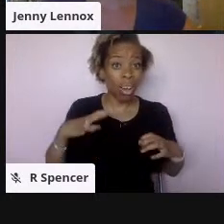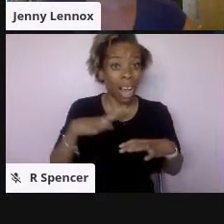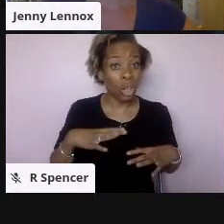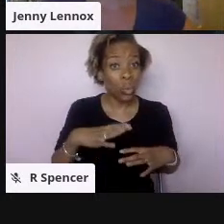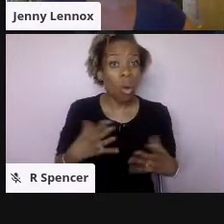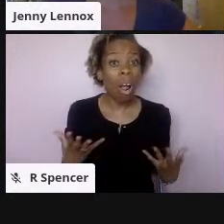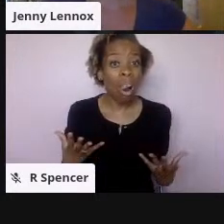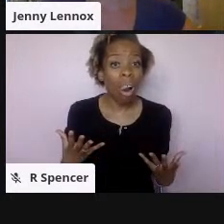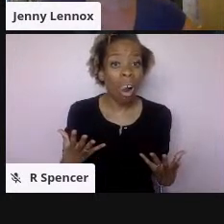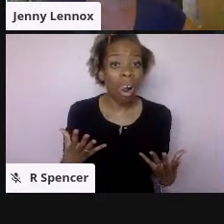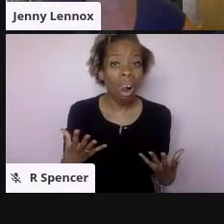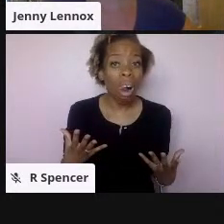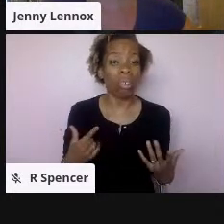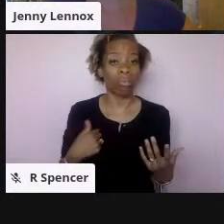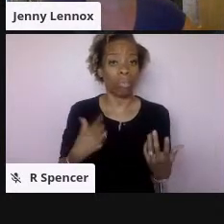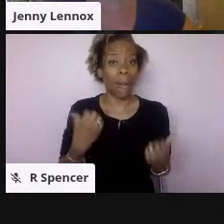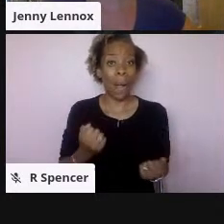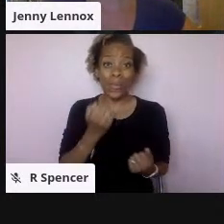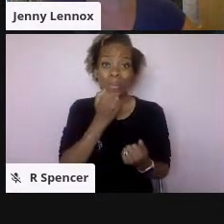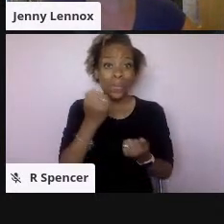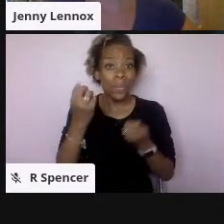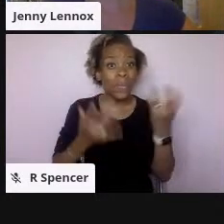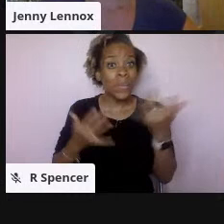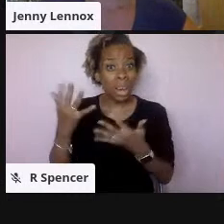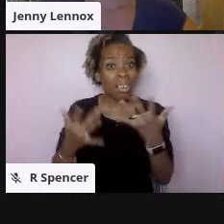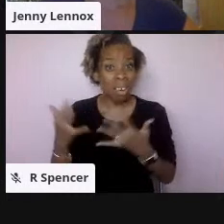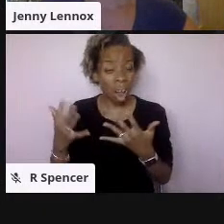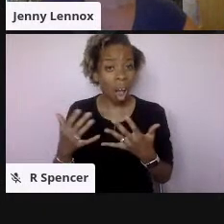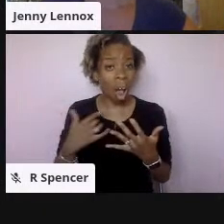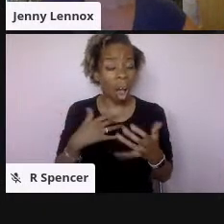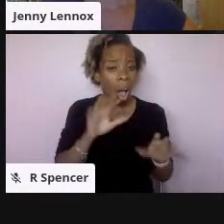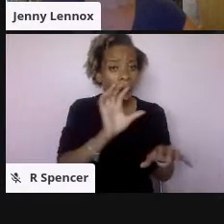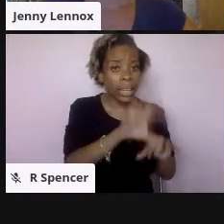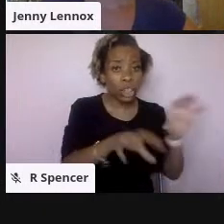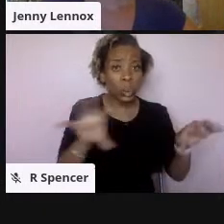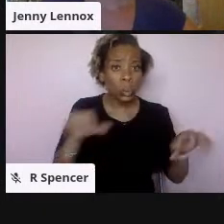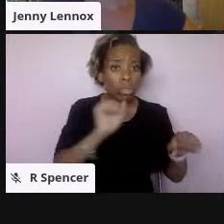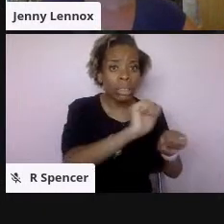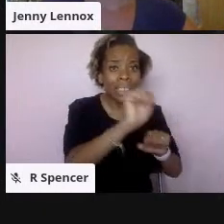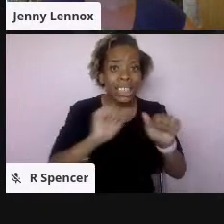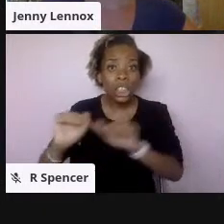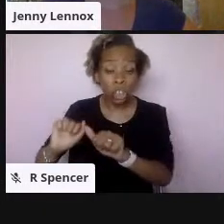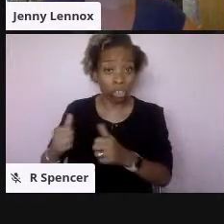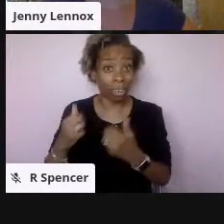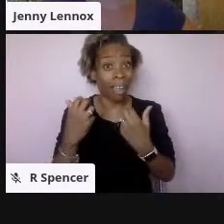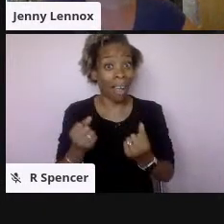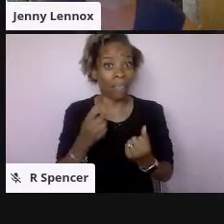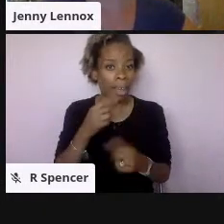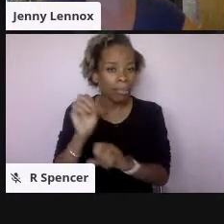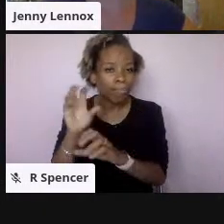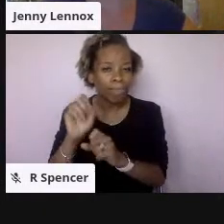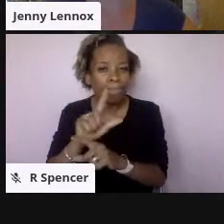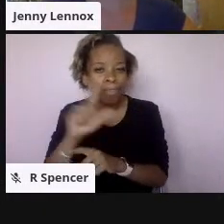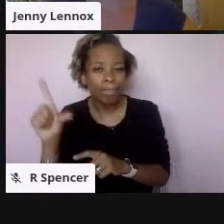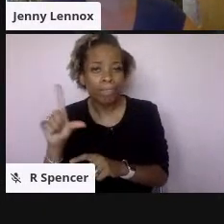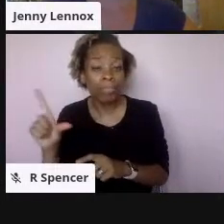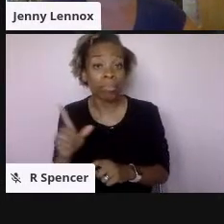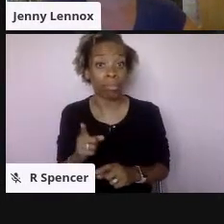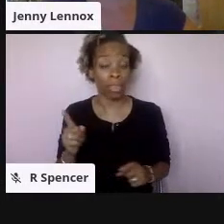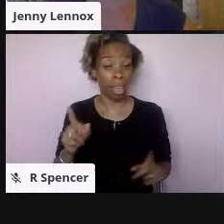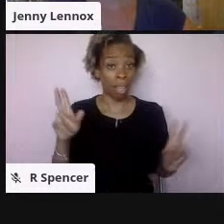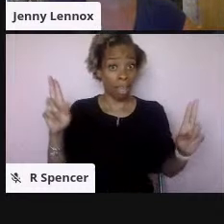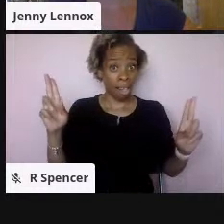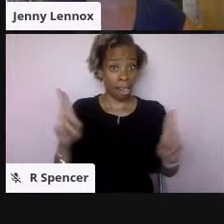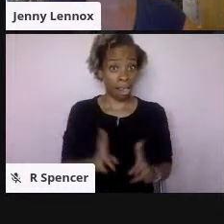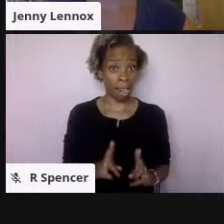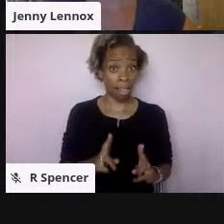about this. We can give you on an institution basis if that would be helpful. But it clearly shows that if they cut casualised staff, then that